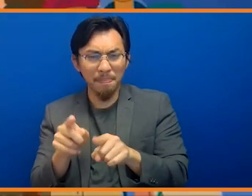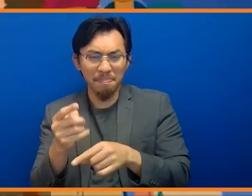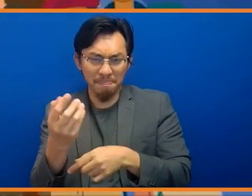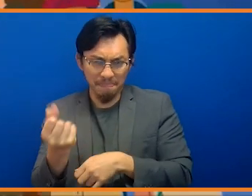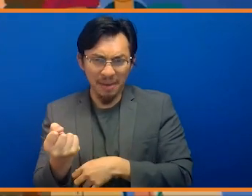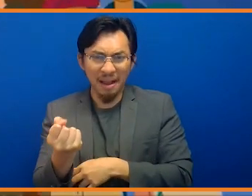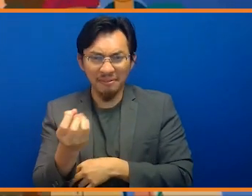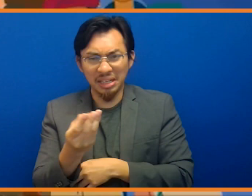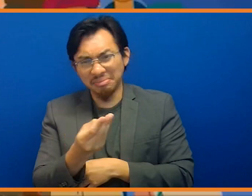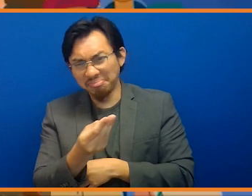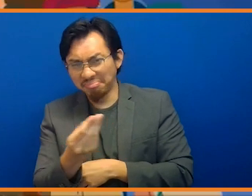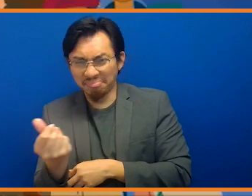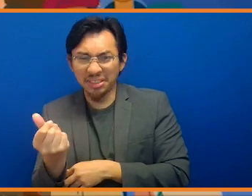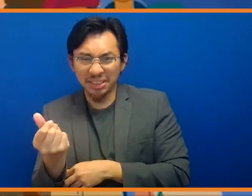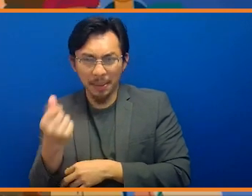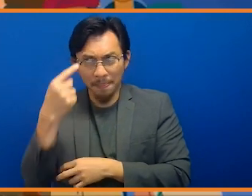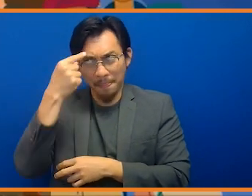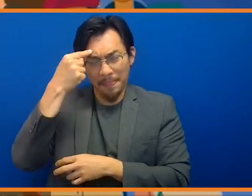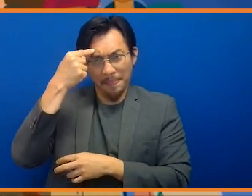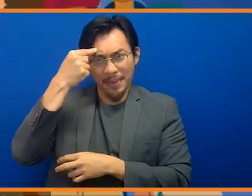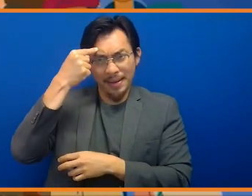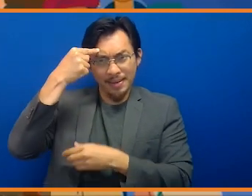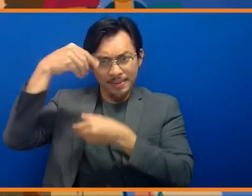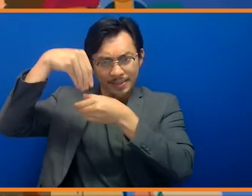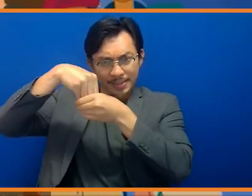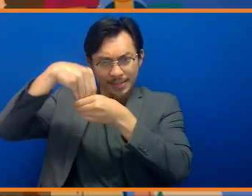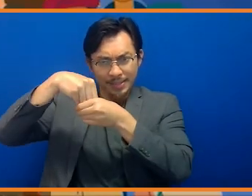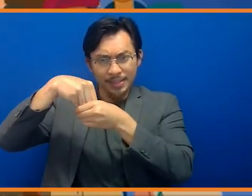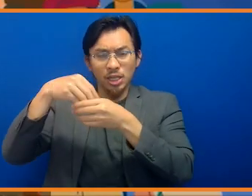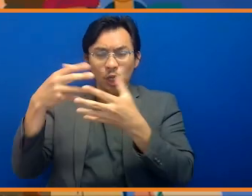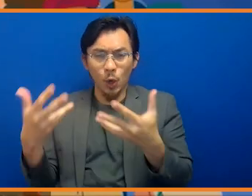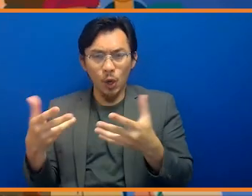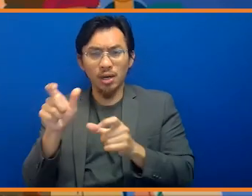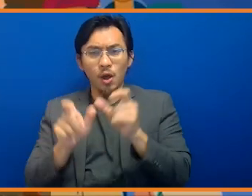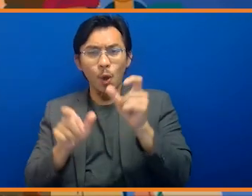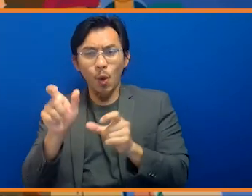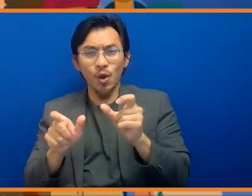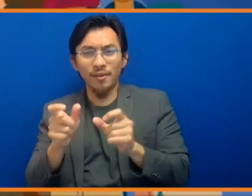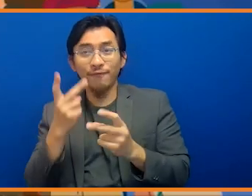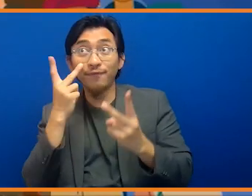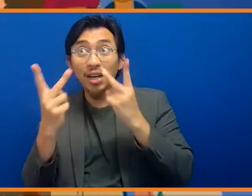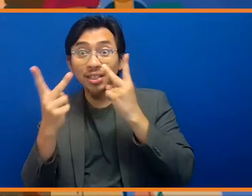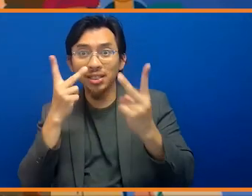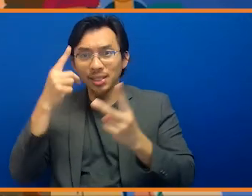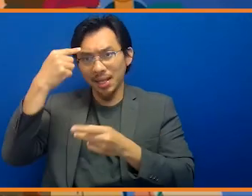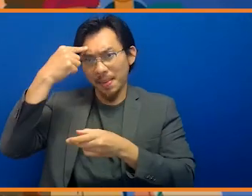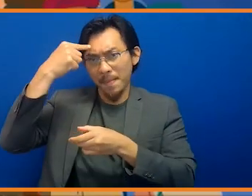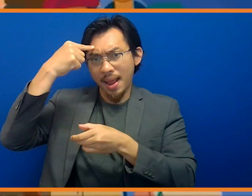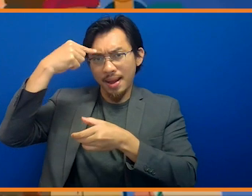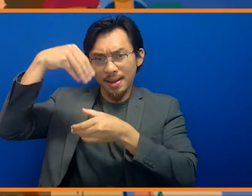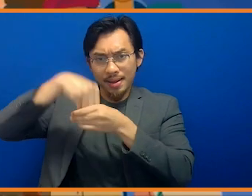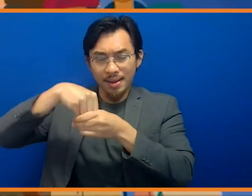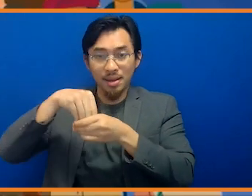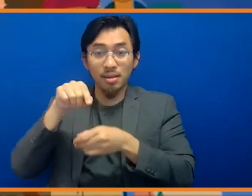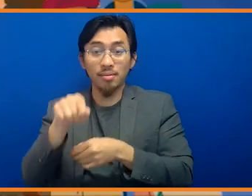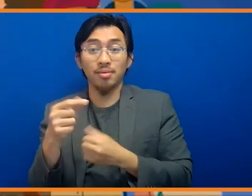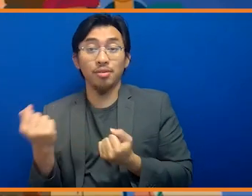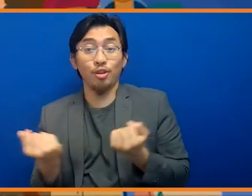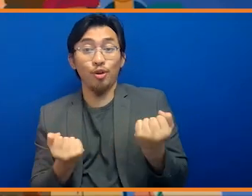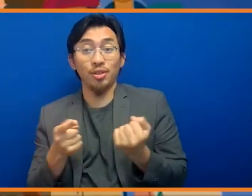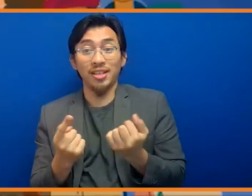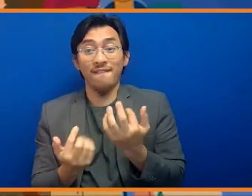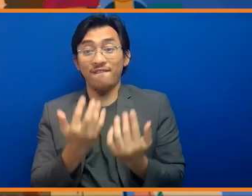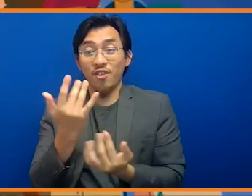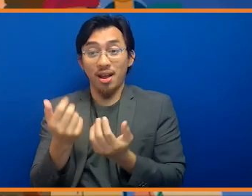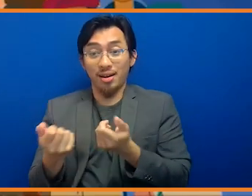of possibility in our mind or on the visitor mind. They will think like, oh, this truck or